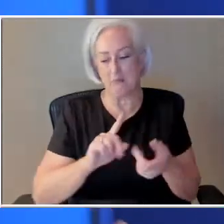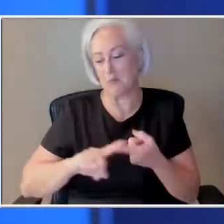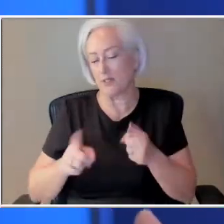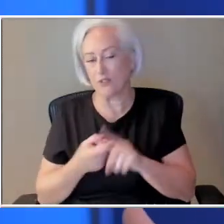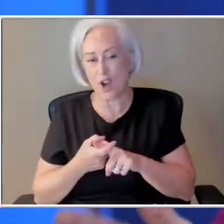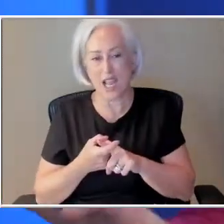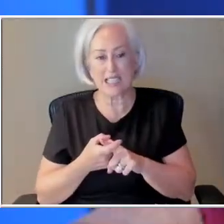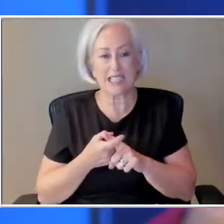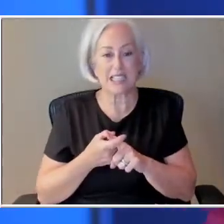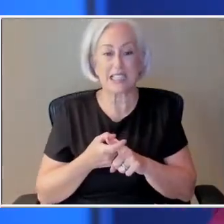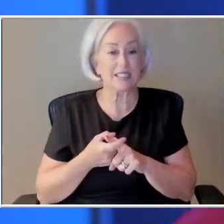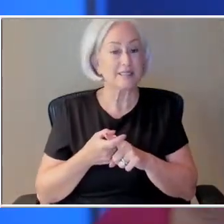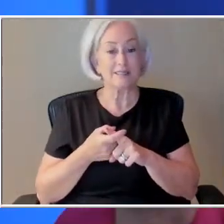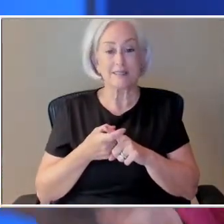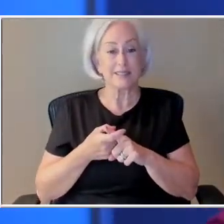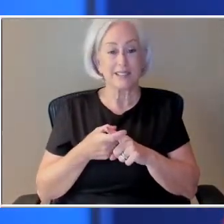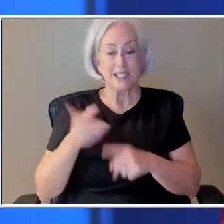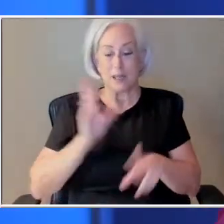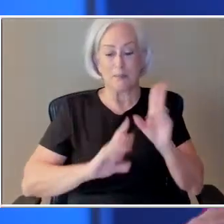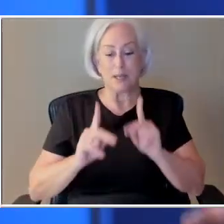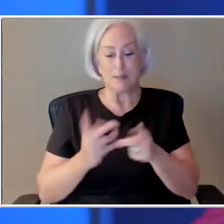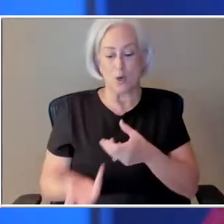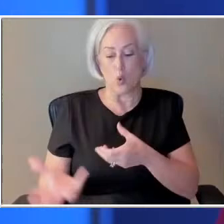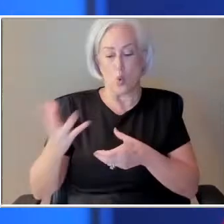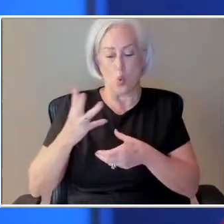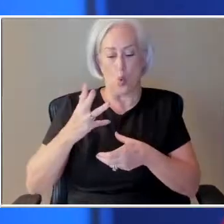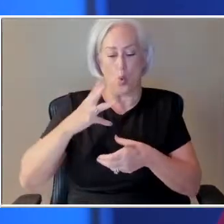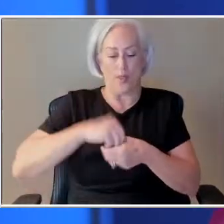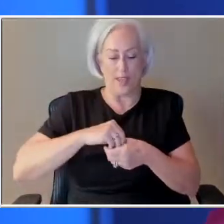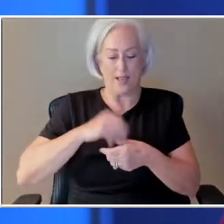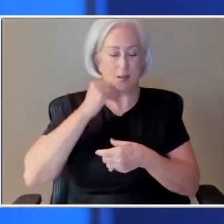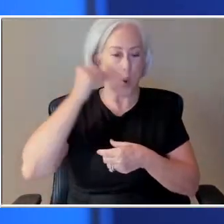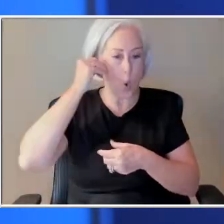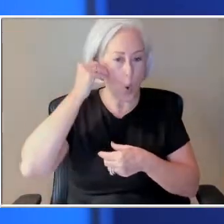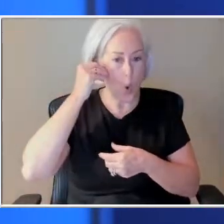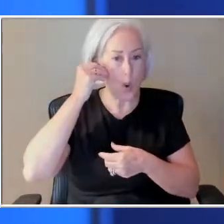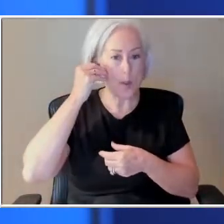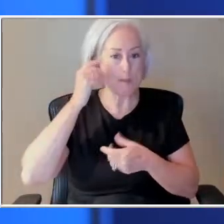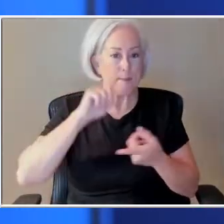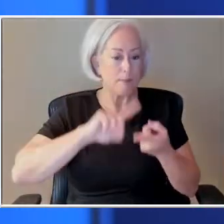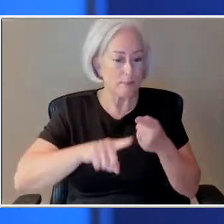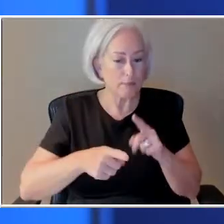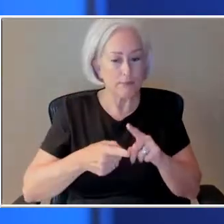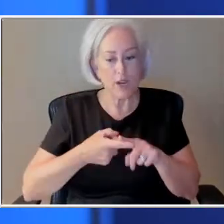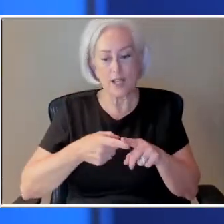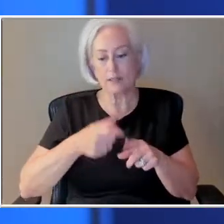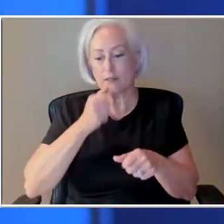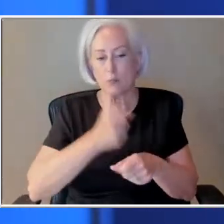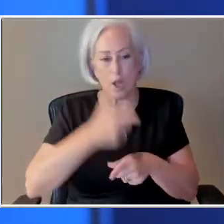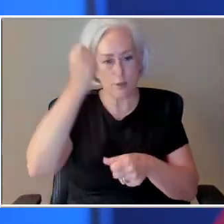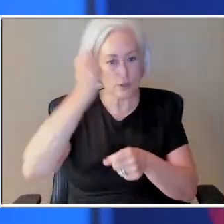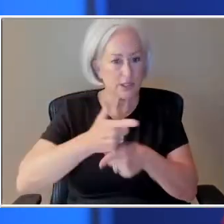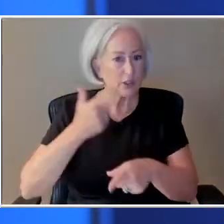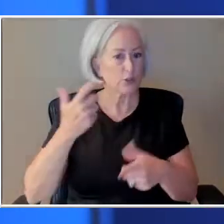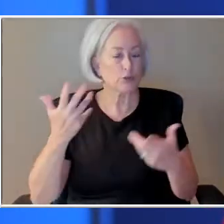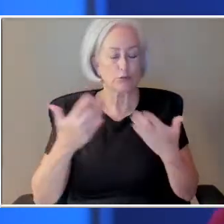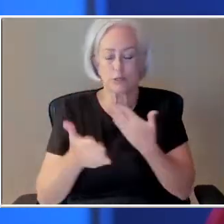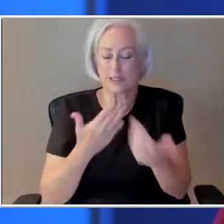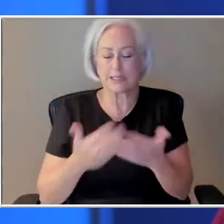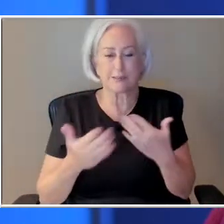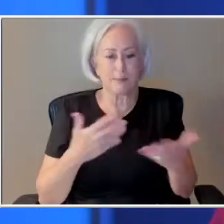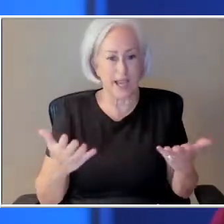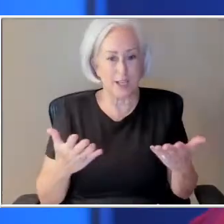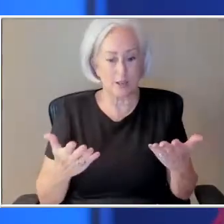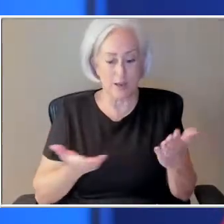or, people within your own, home, your brothers, your sisters, whoever it might be. Could be through your